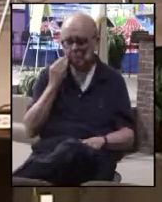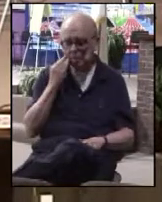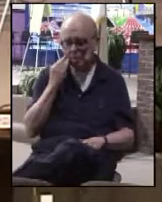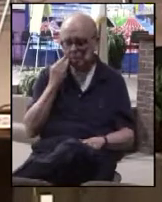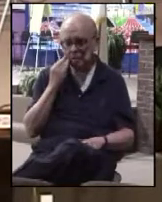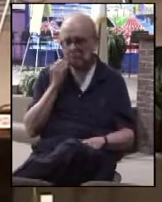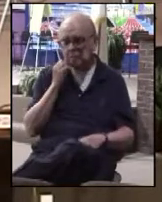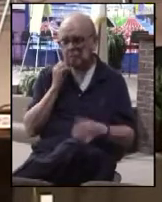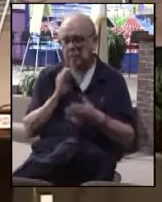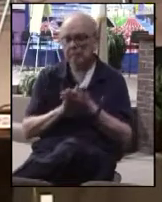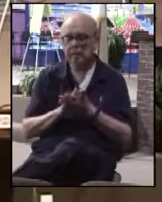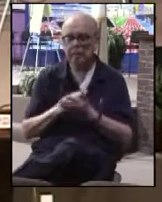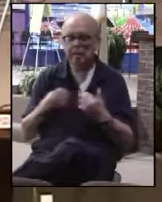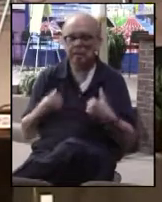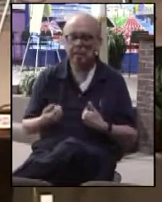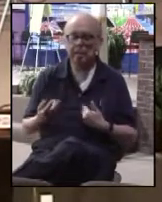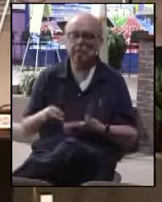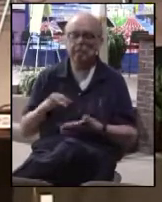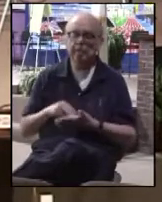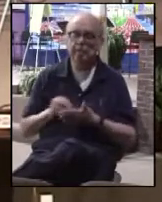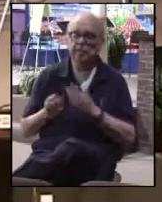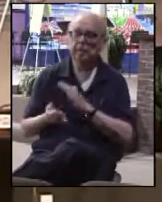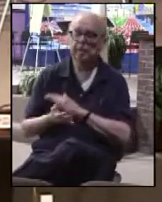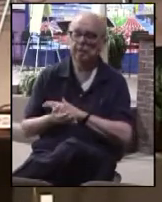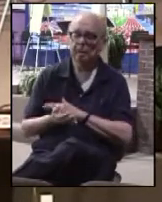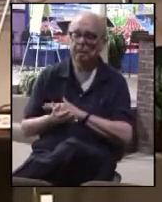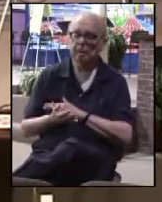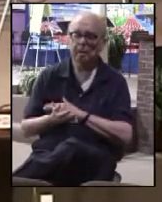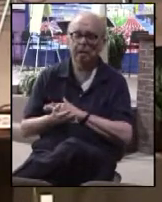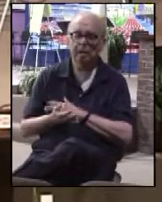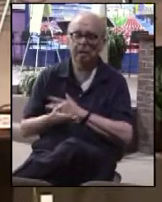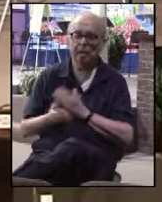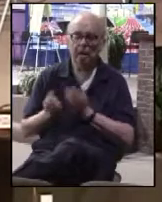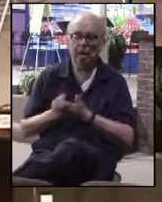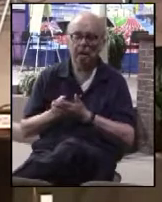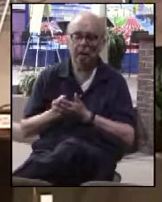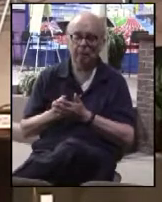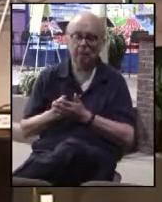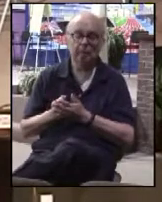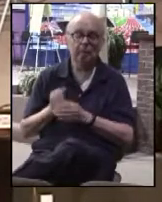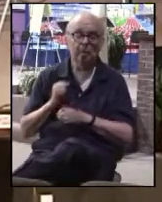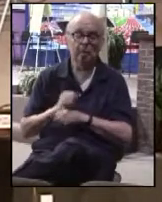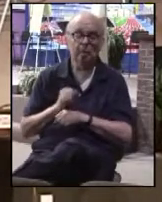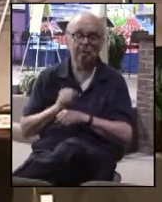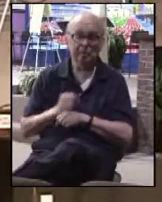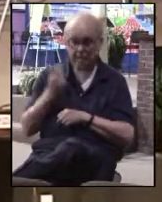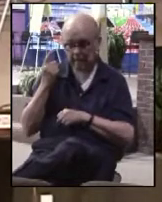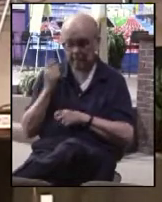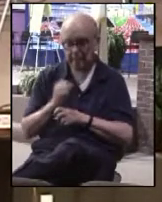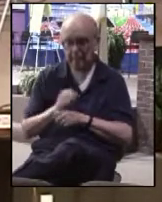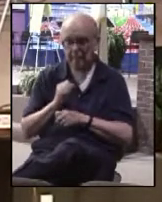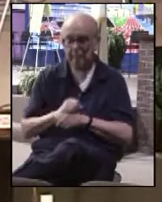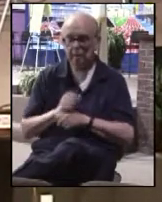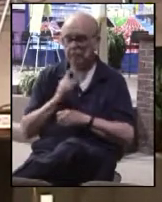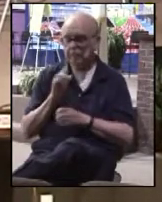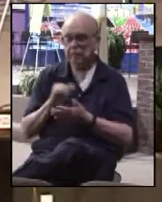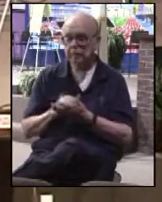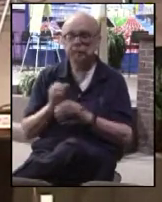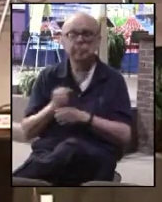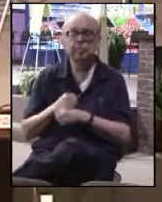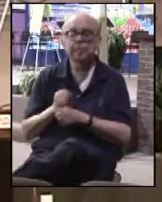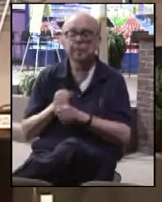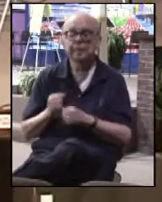tired when she gets up in the morning and in order to help her function I will make sure that she has her coffee